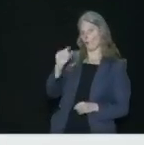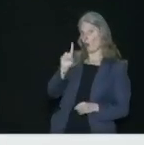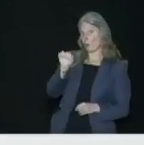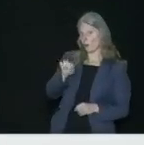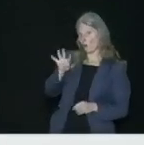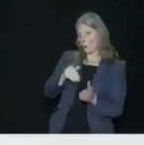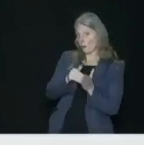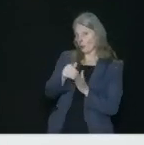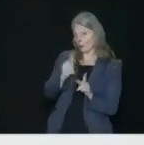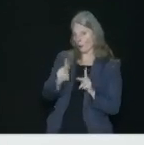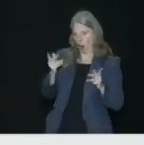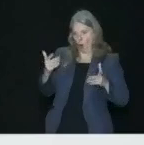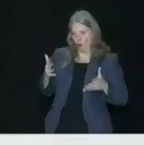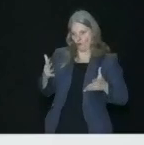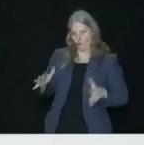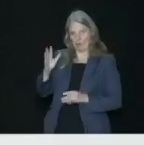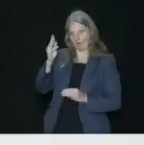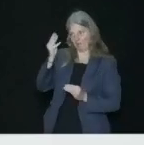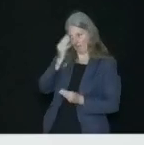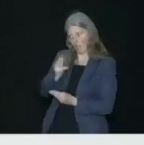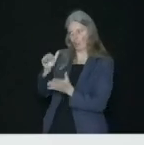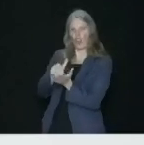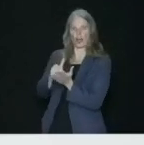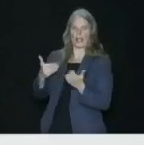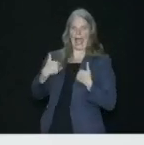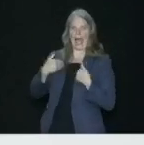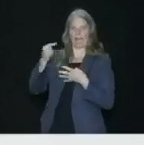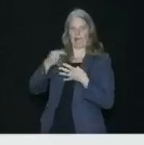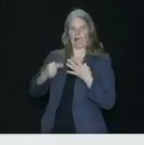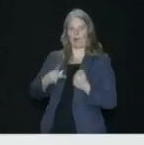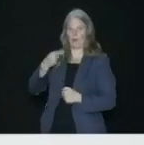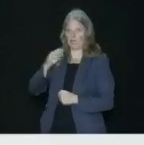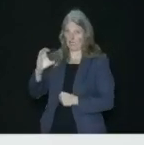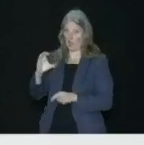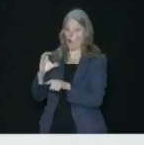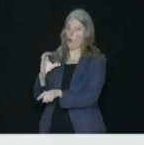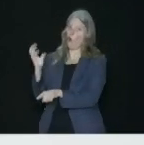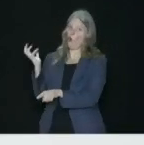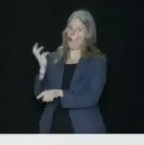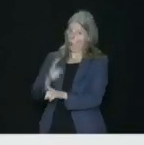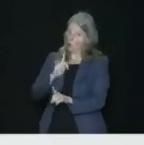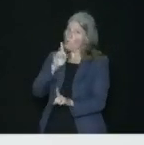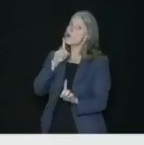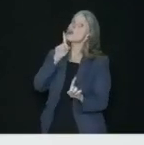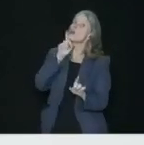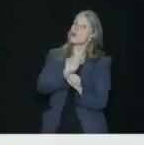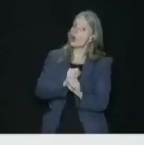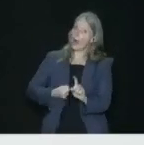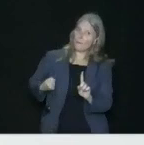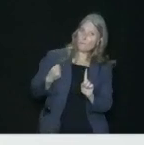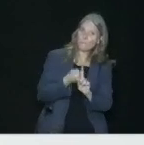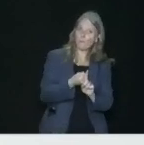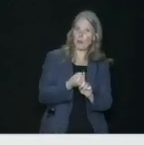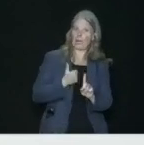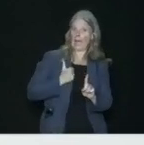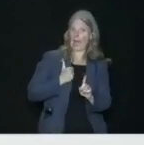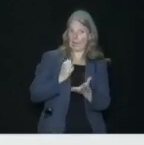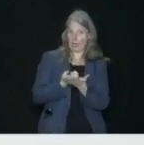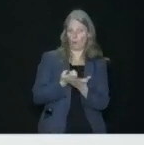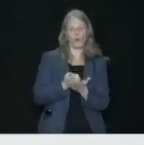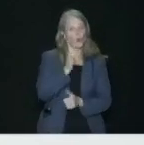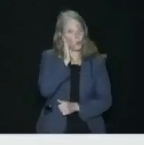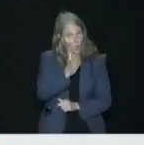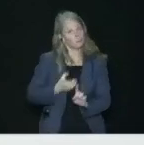already reporting symptoms, it's not difficult to imagine the serious ramifications for our own economy.